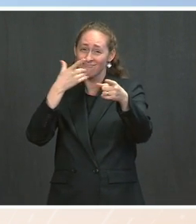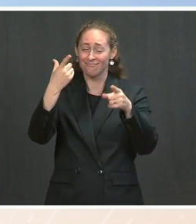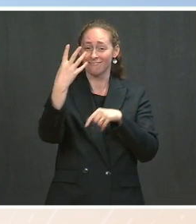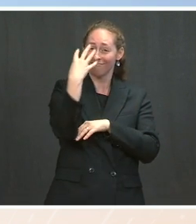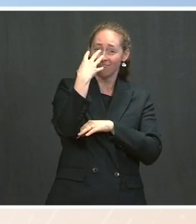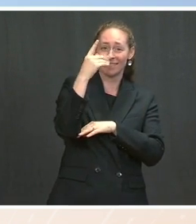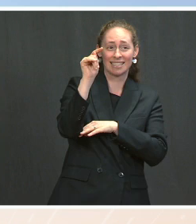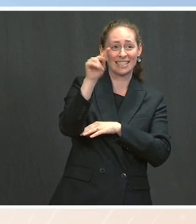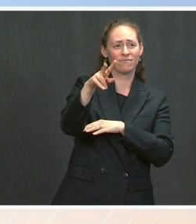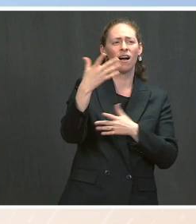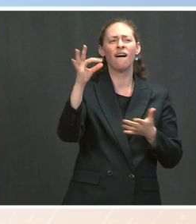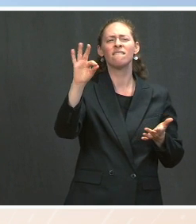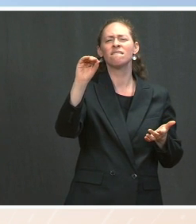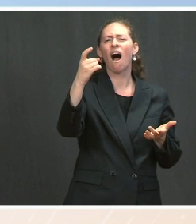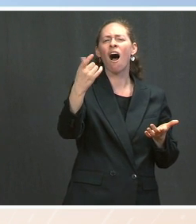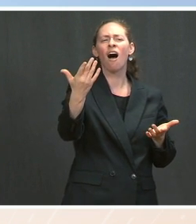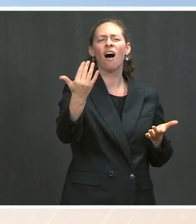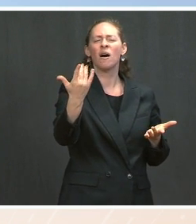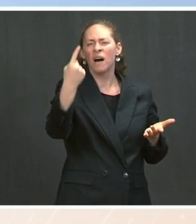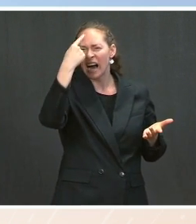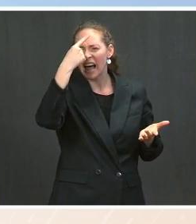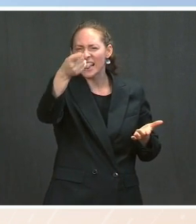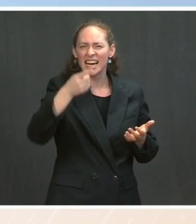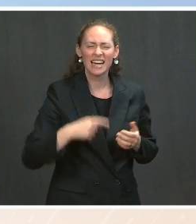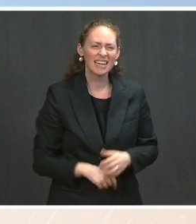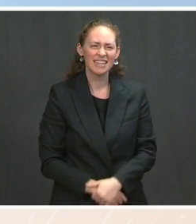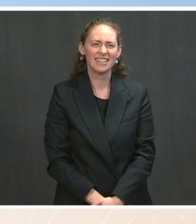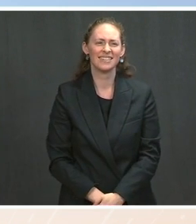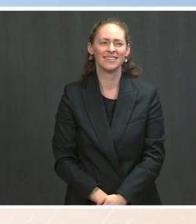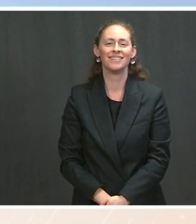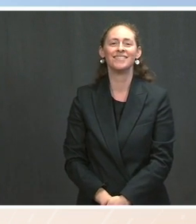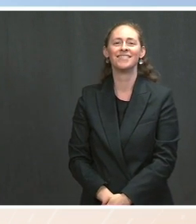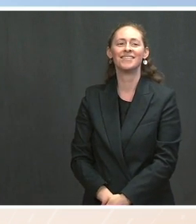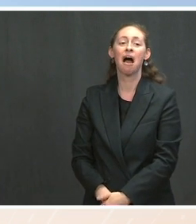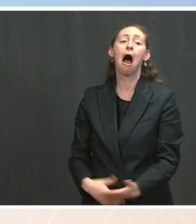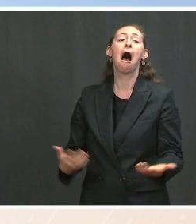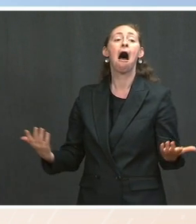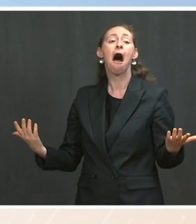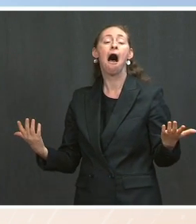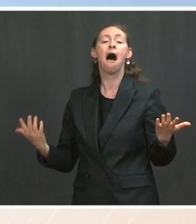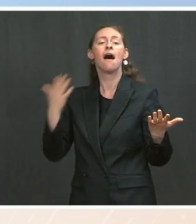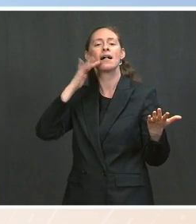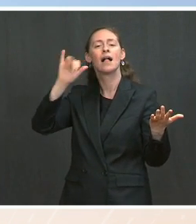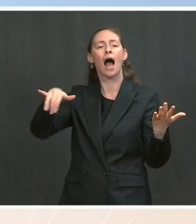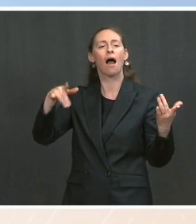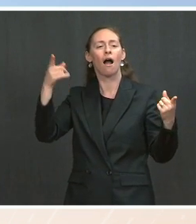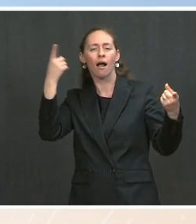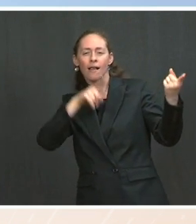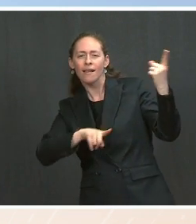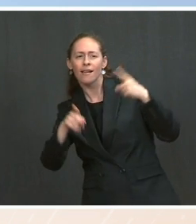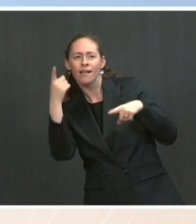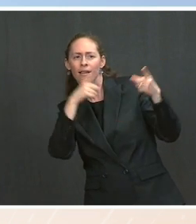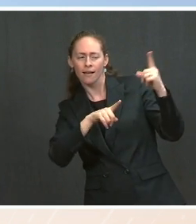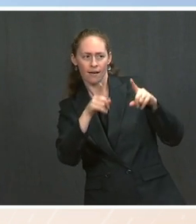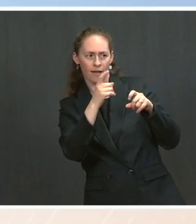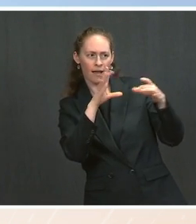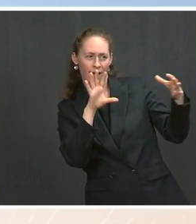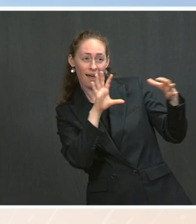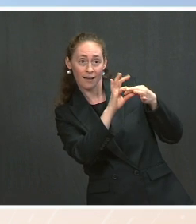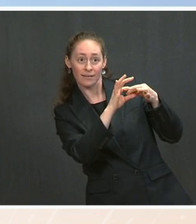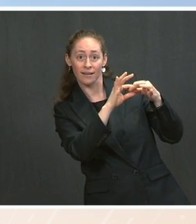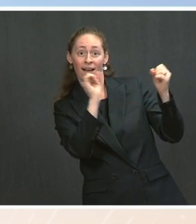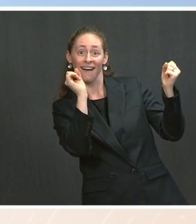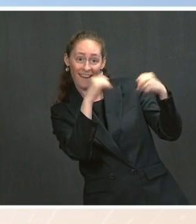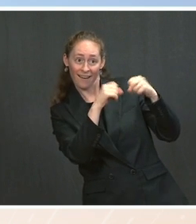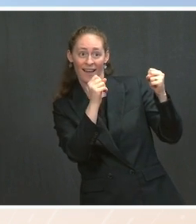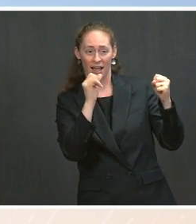Chiron going to be? Art of seeking common ground does take a lot of characters. It does. The art